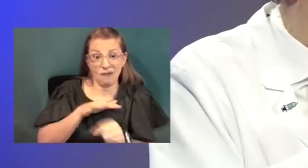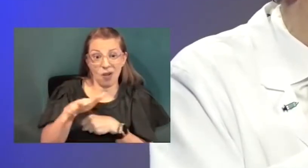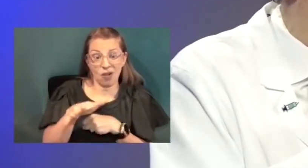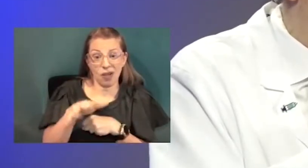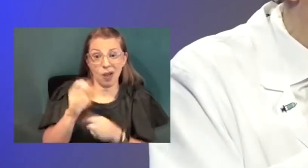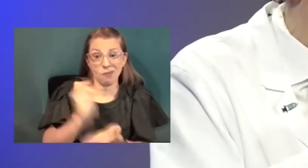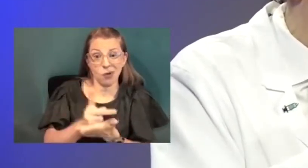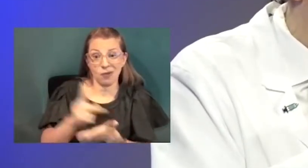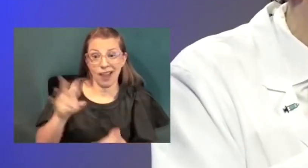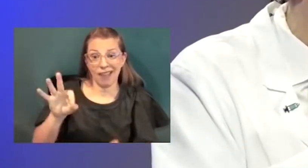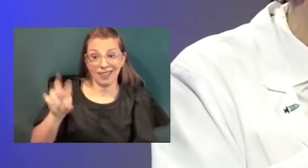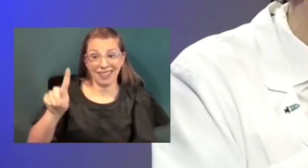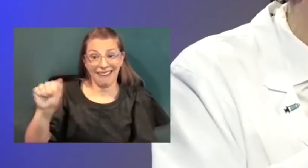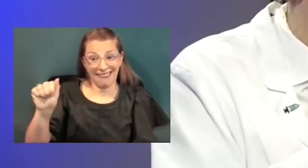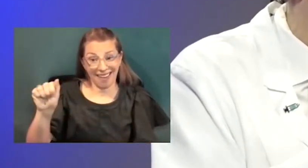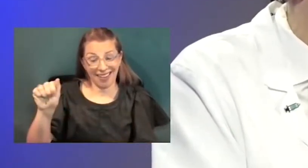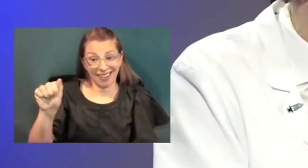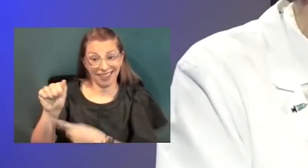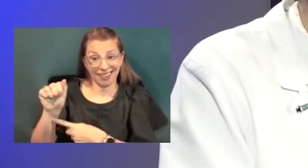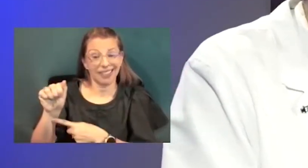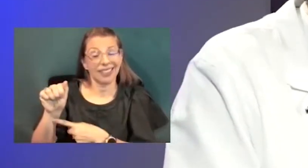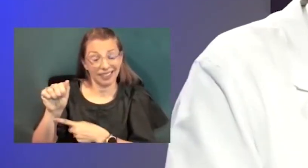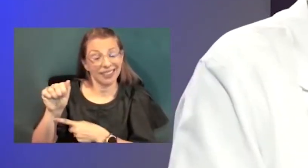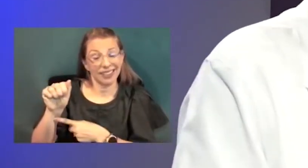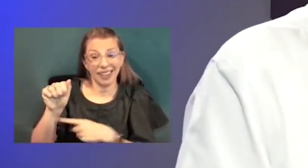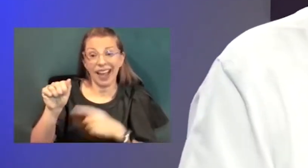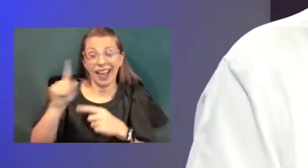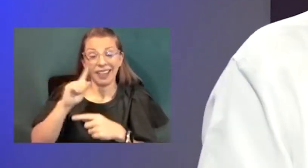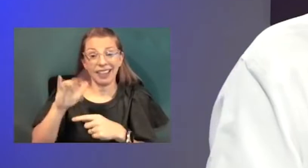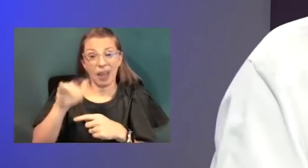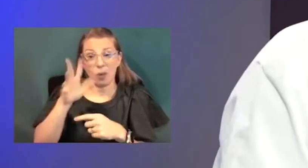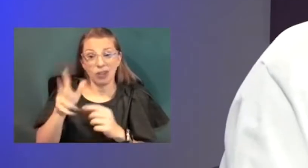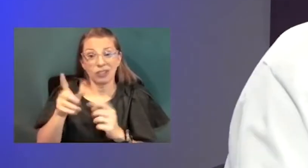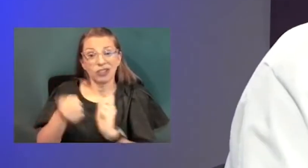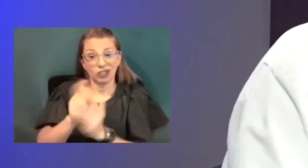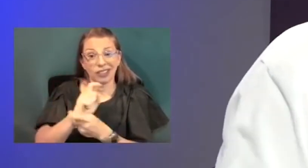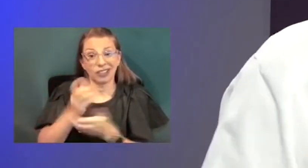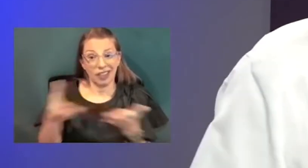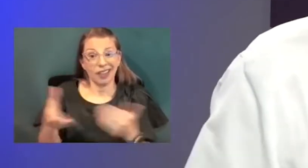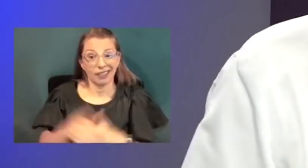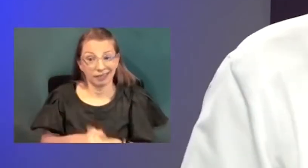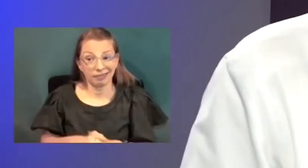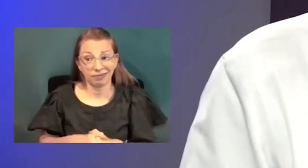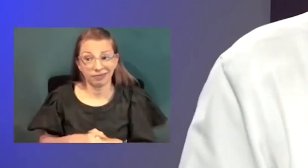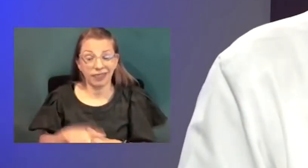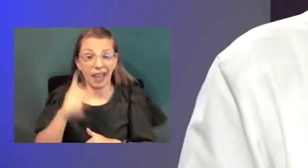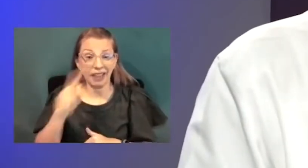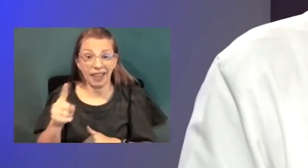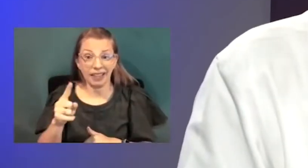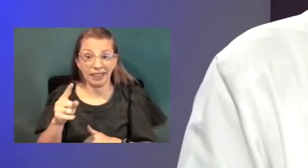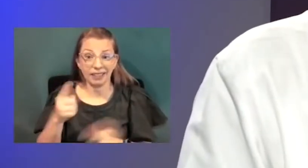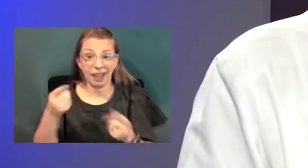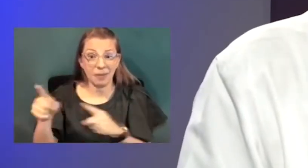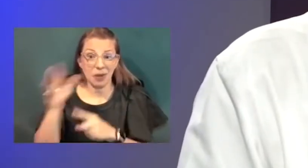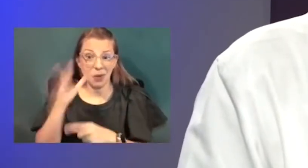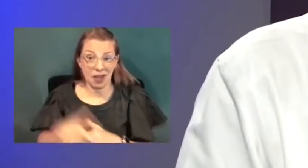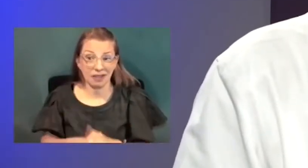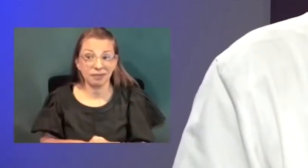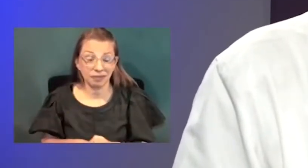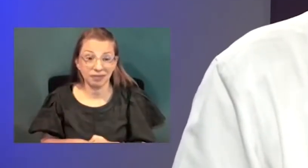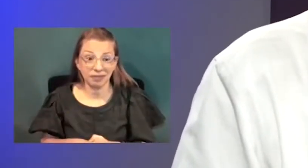that point, I think that's a game changer for us. I really do. So, I think that's coming. I think it's going to happen before all that much longer, honestly.